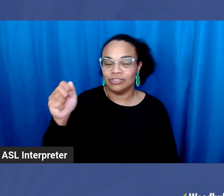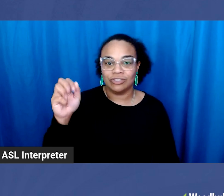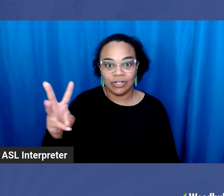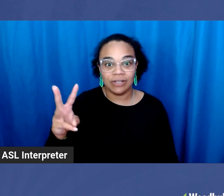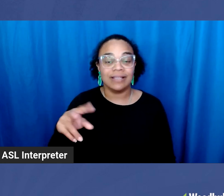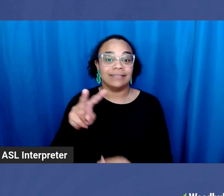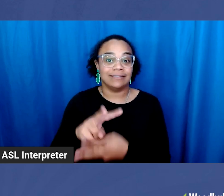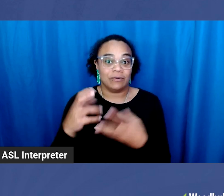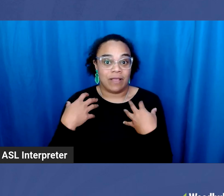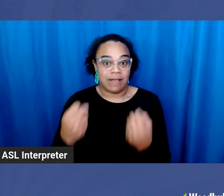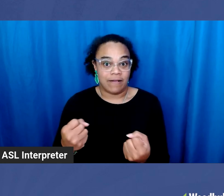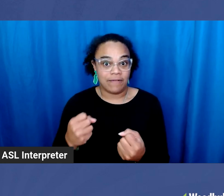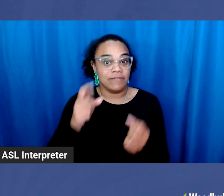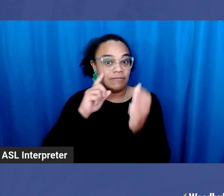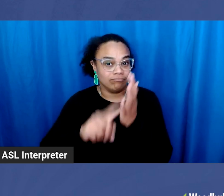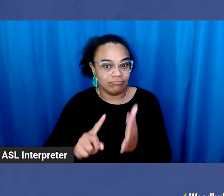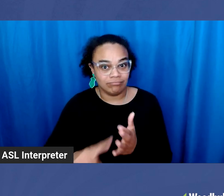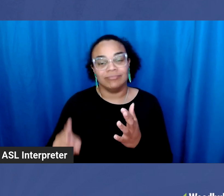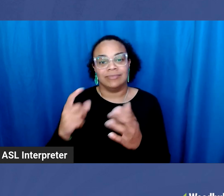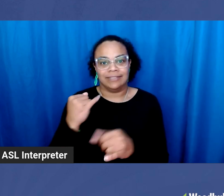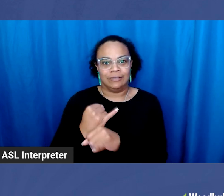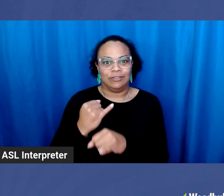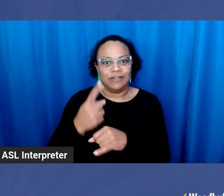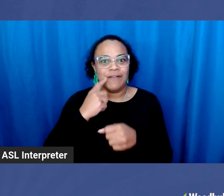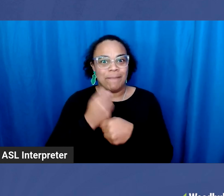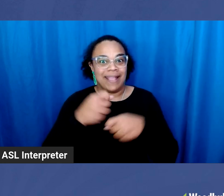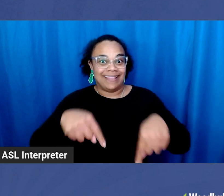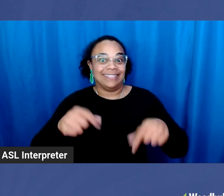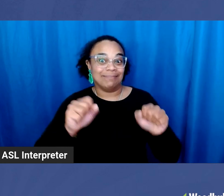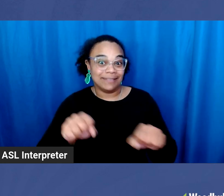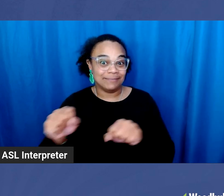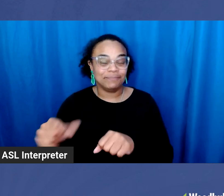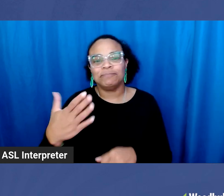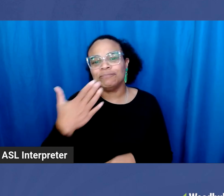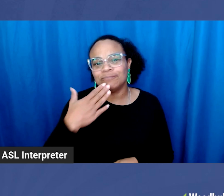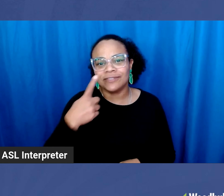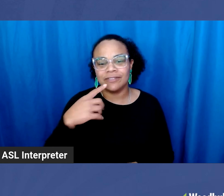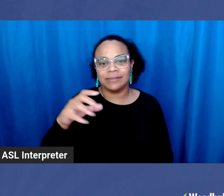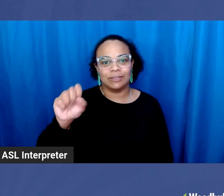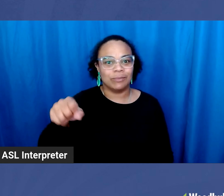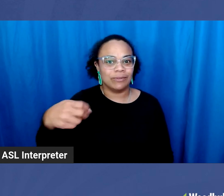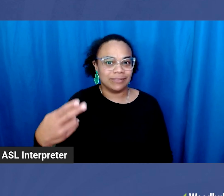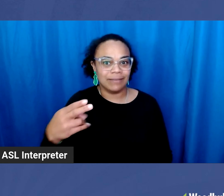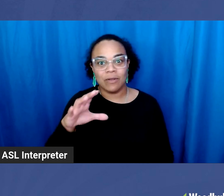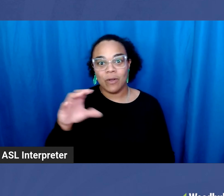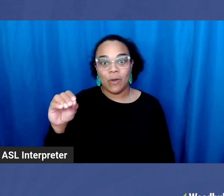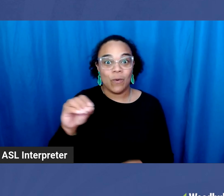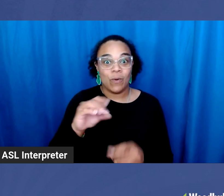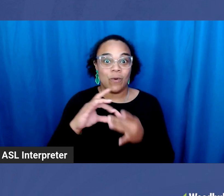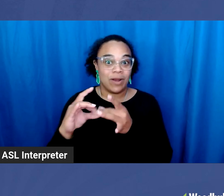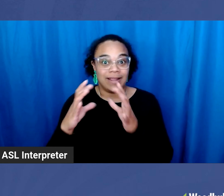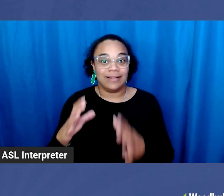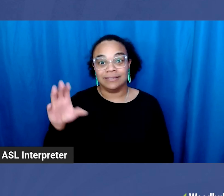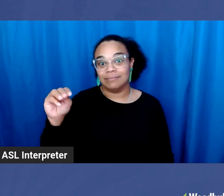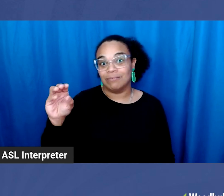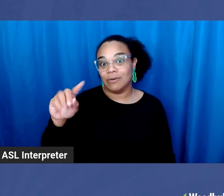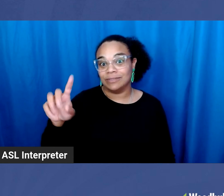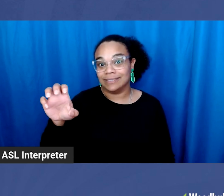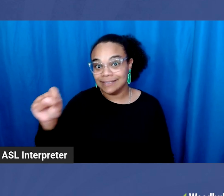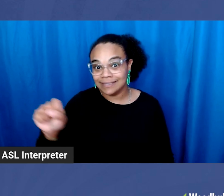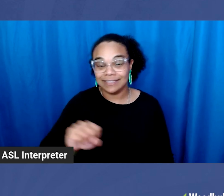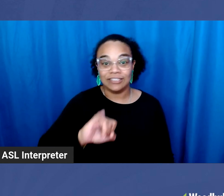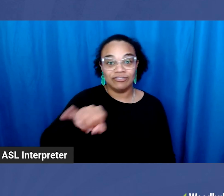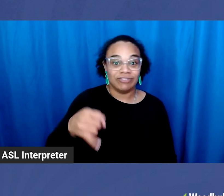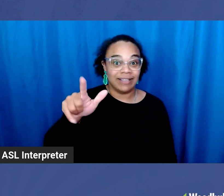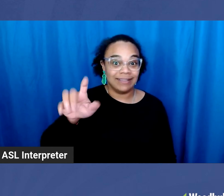Research Institute for making all of this possible. I'm so thankful to my Spokes Hub co-coordinators, Moses, Jaylee, and Savannah,